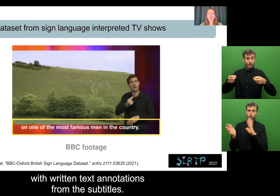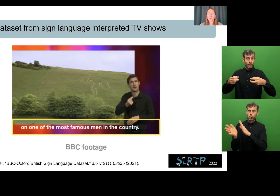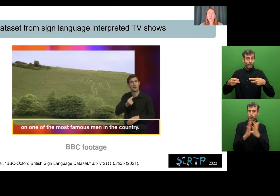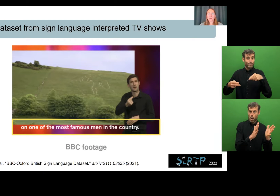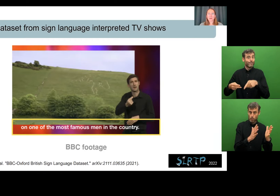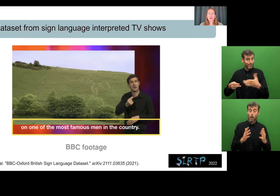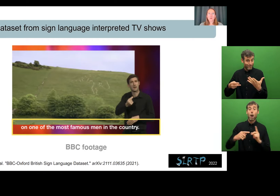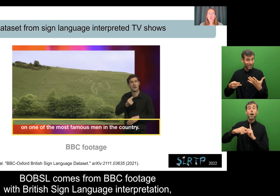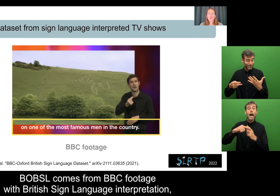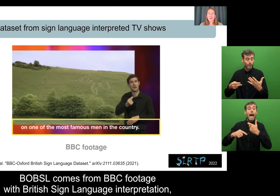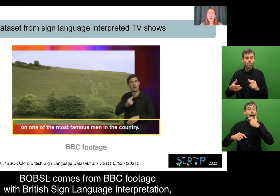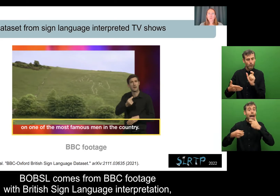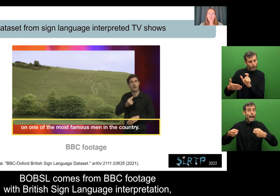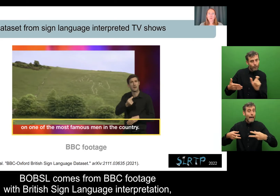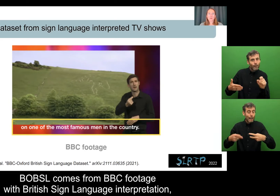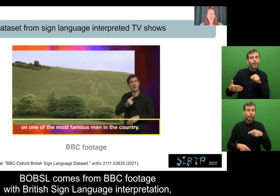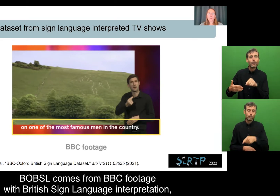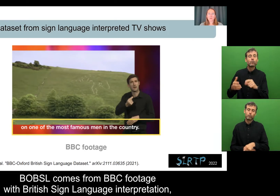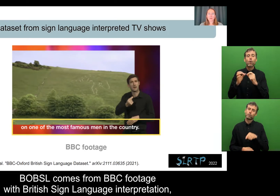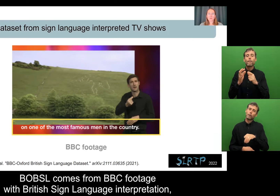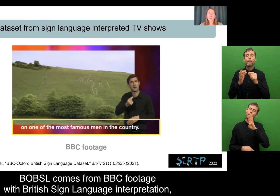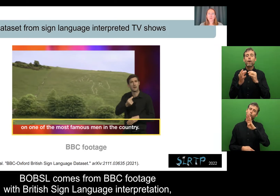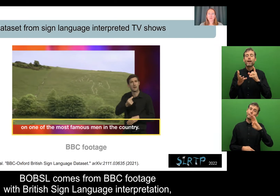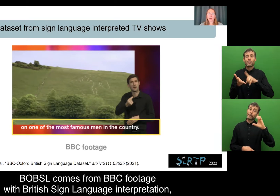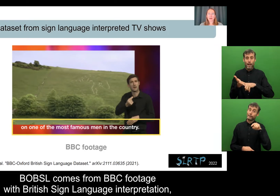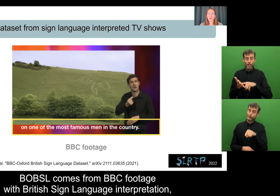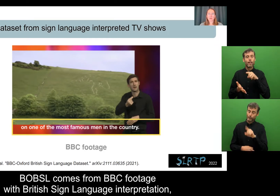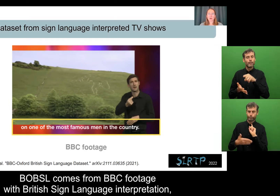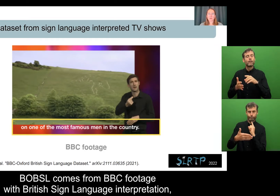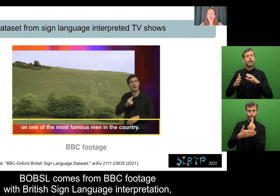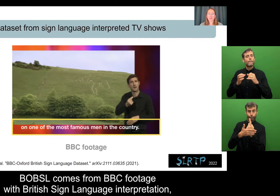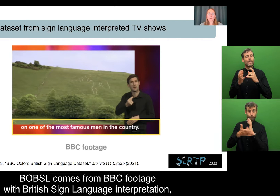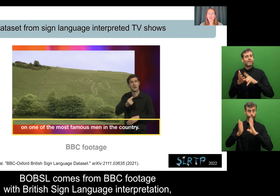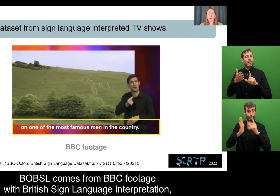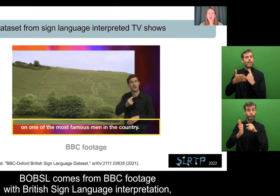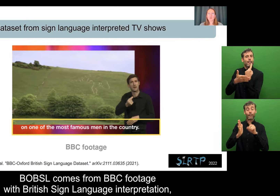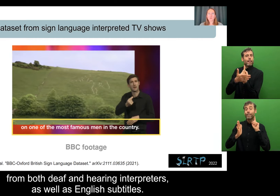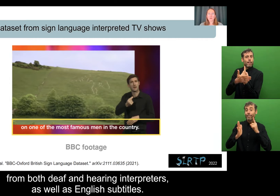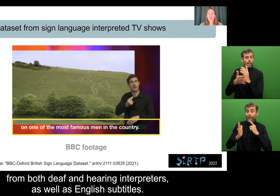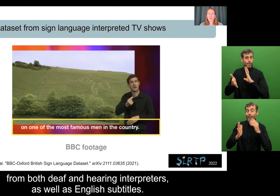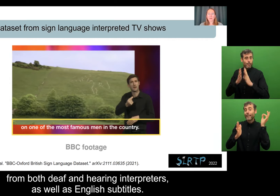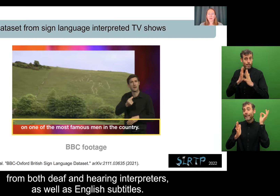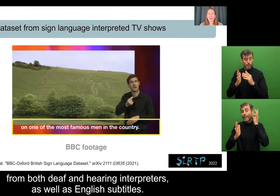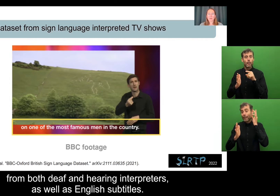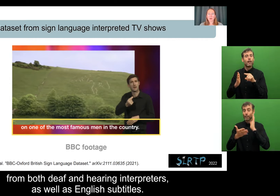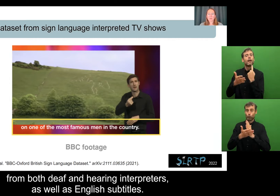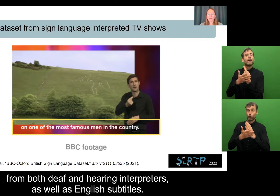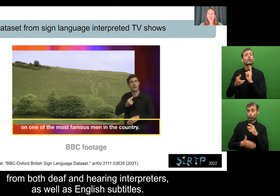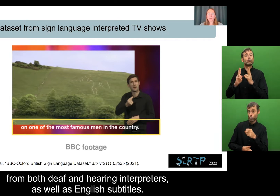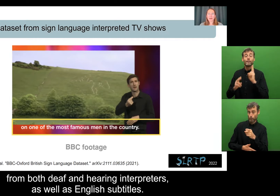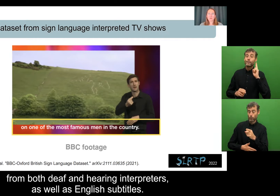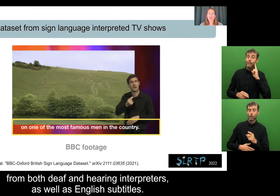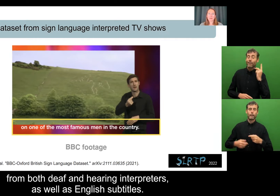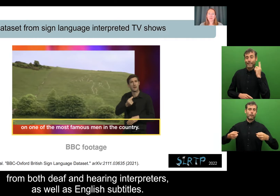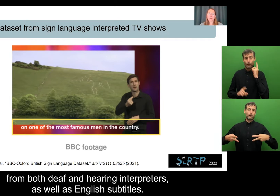subtitles. BobSL comes from BBC footage with British Sign Language interpretation from both deaf and hearing